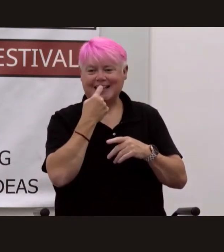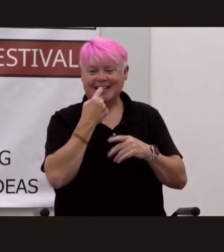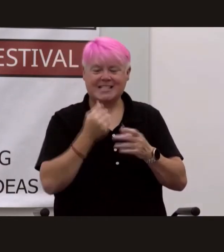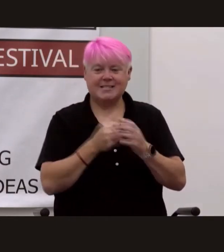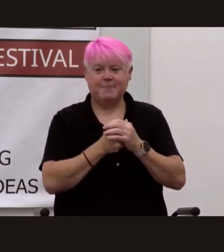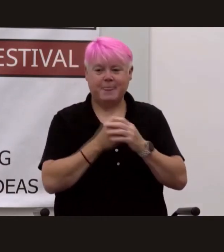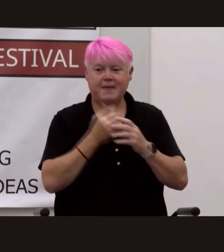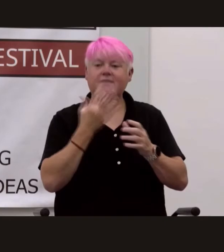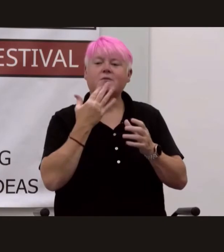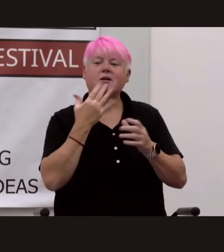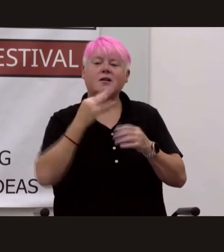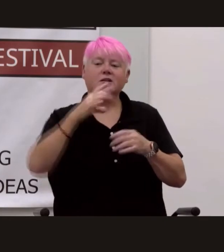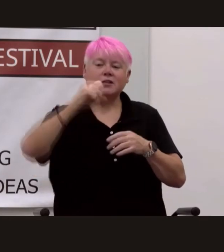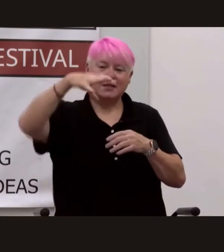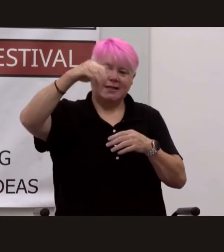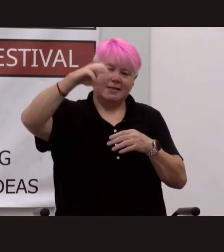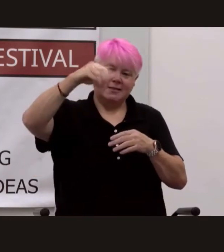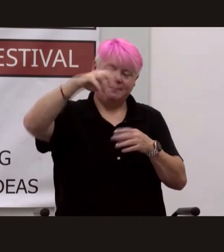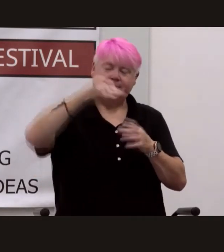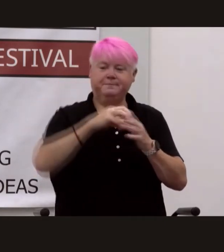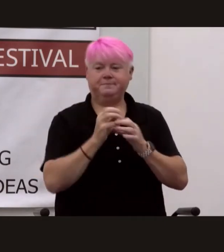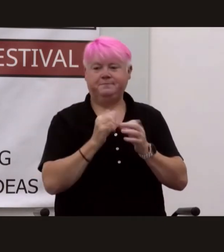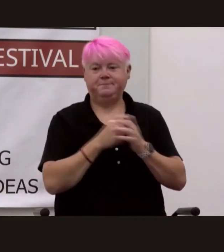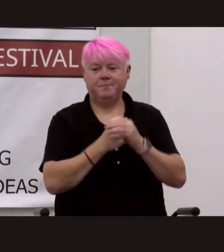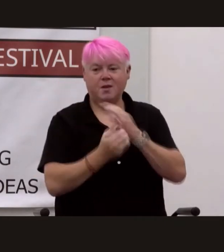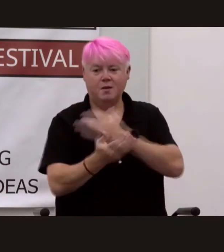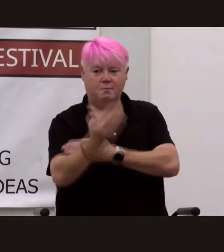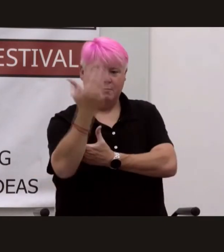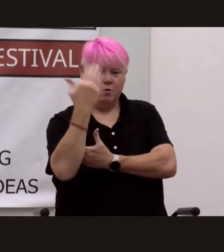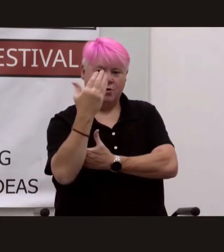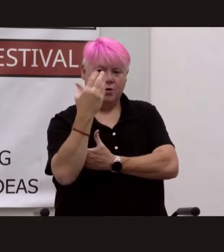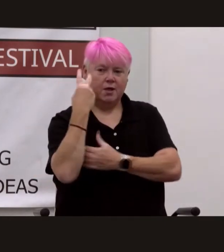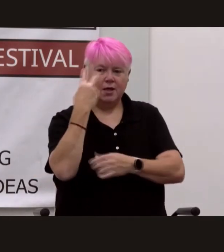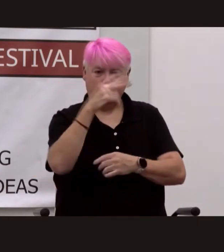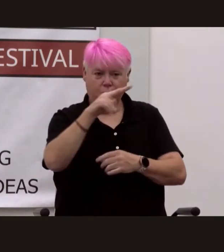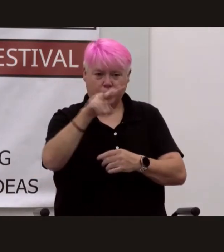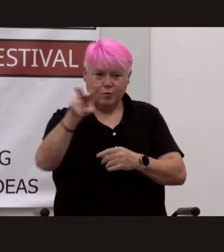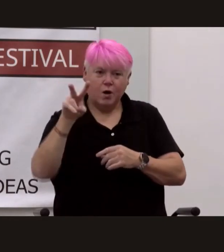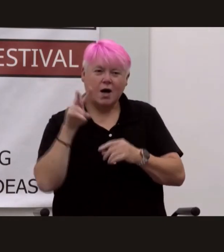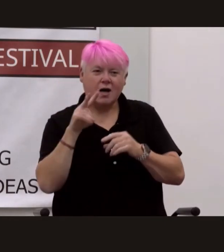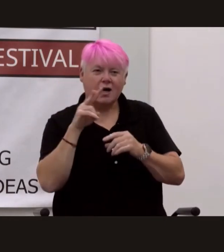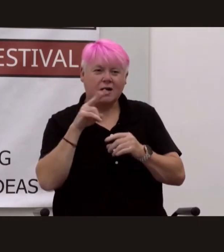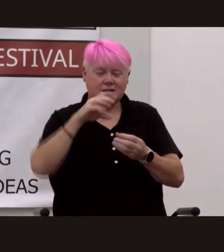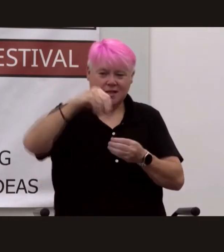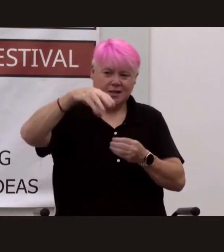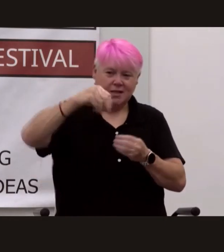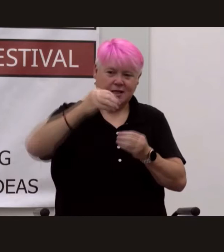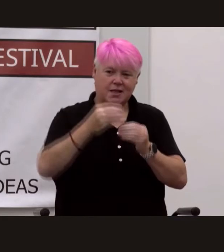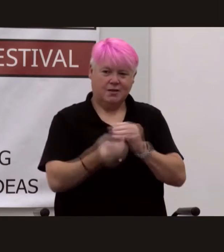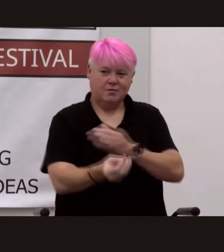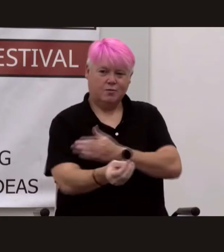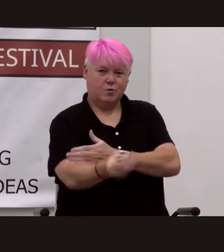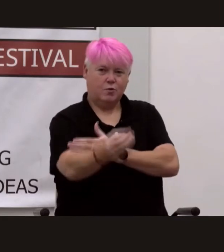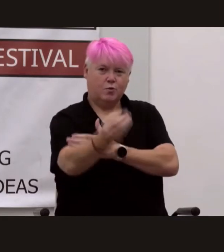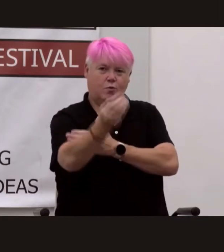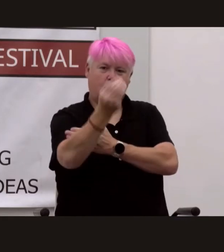on the Persian runner. Mornings, he watched the needle of light crawl until it was time for